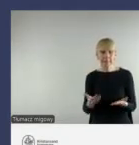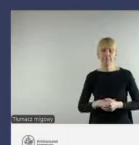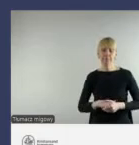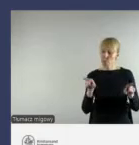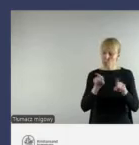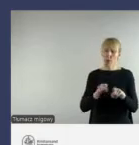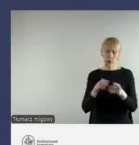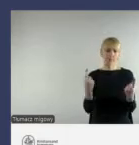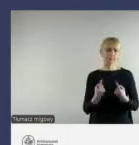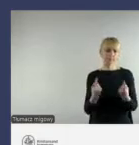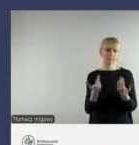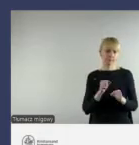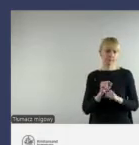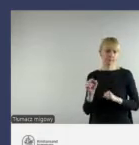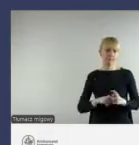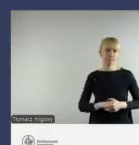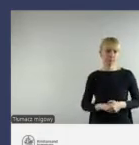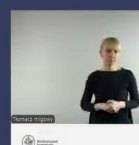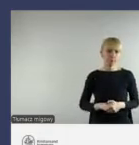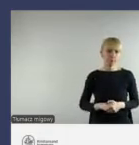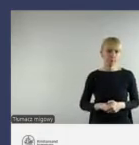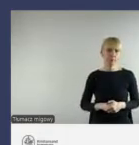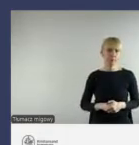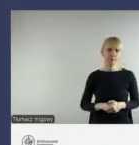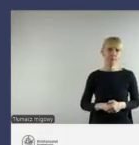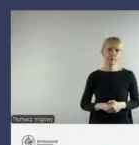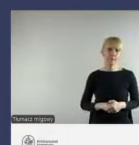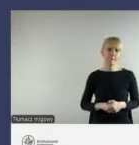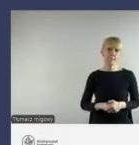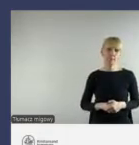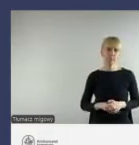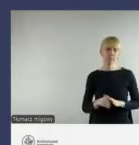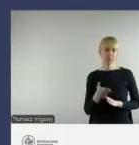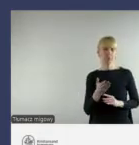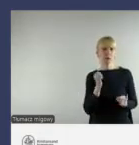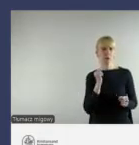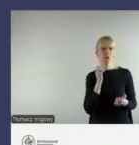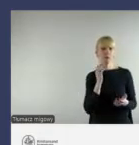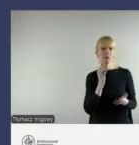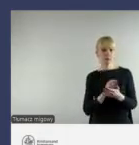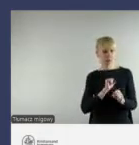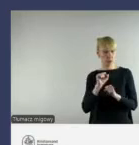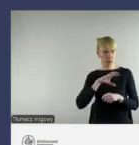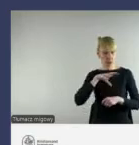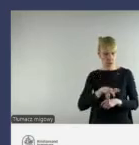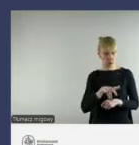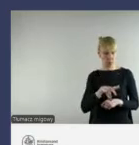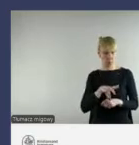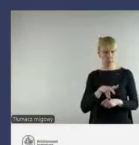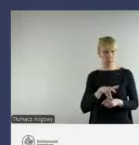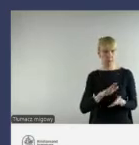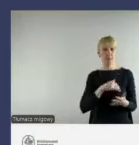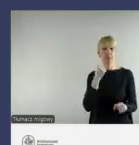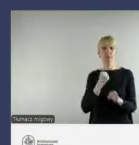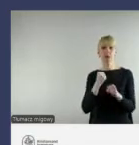We have a cross-sectorial working group, so that is planning exercises, and then we use